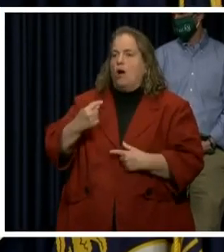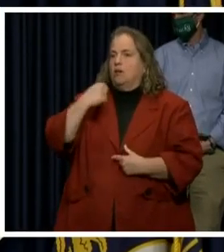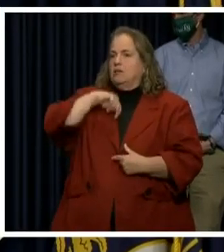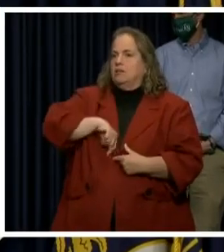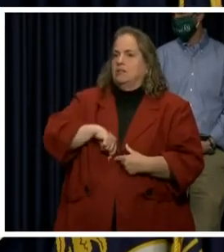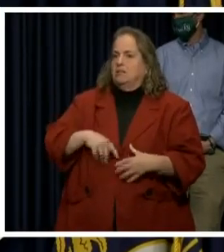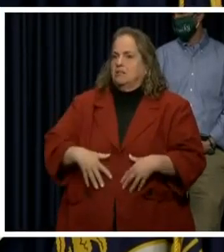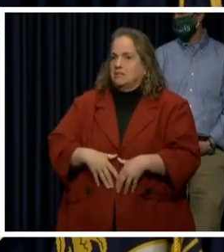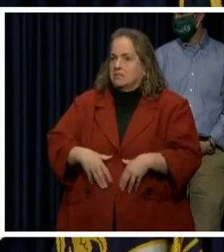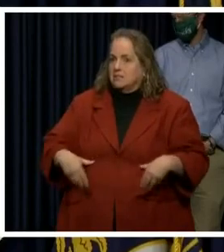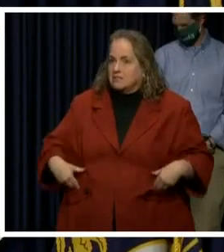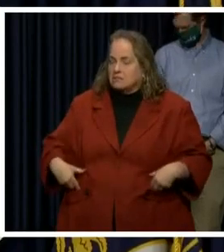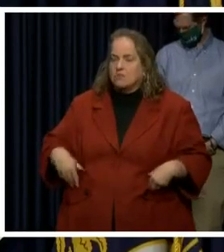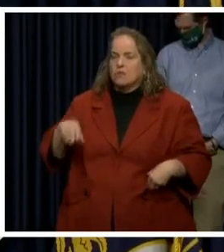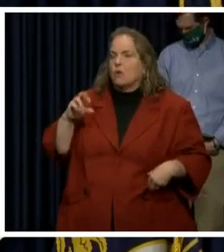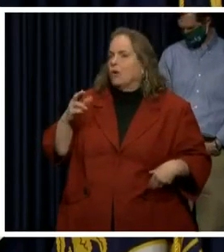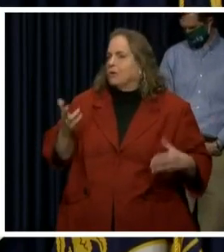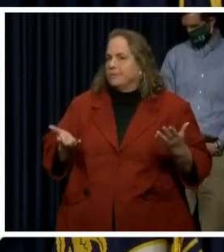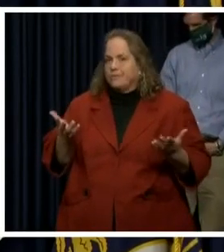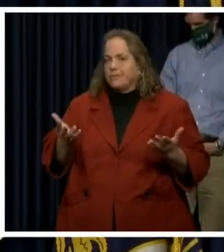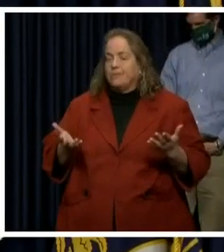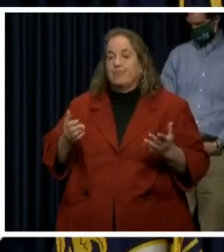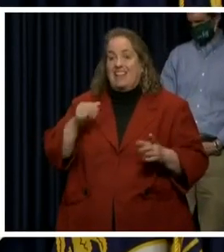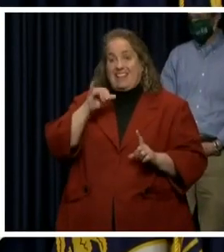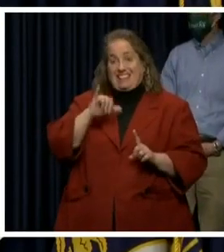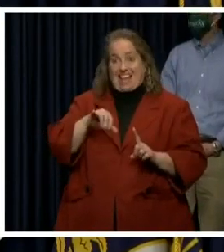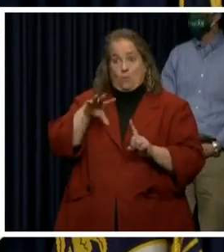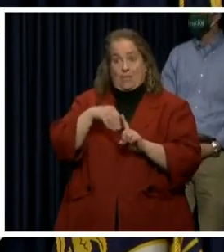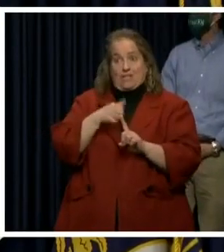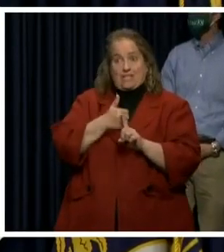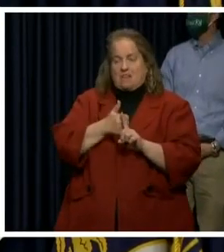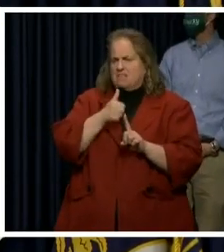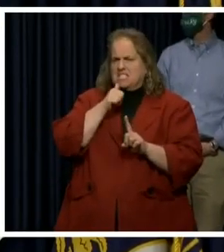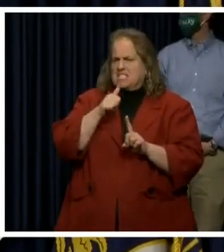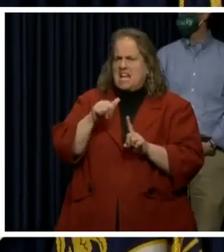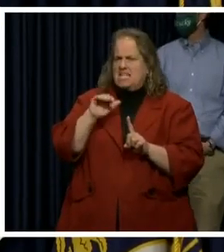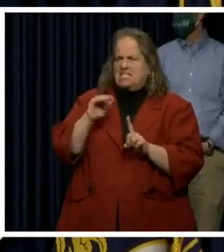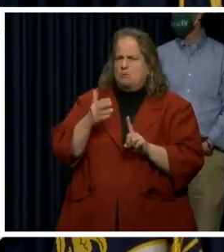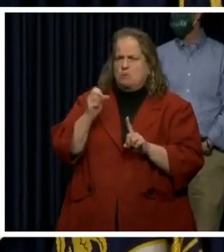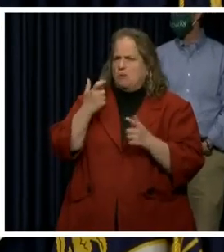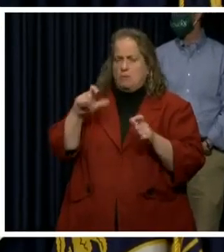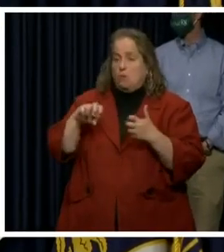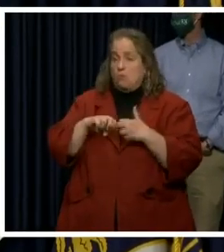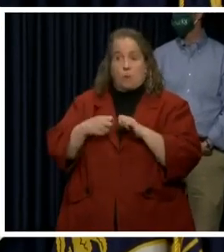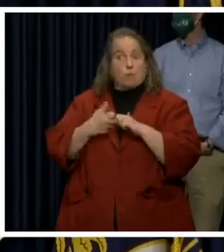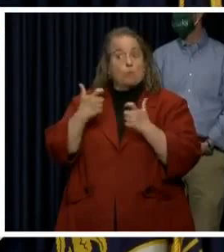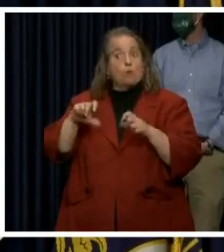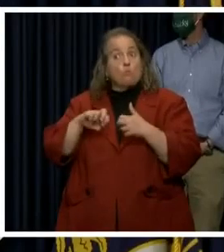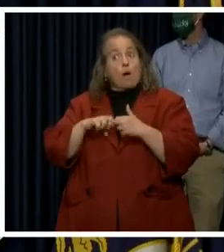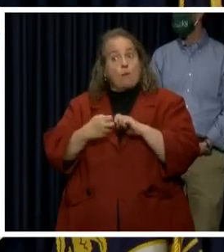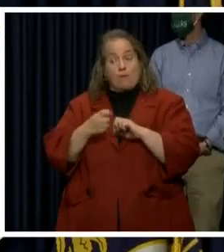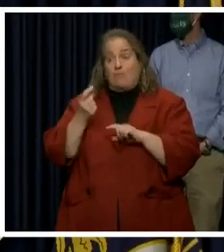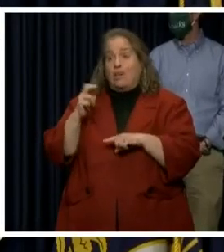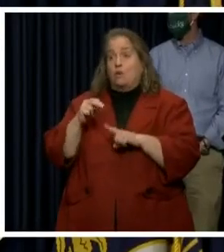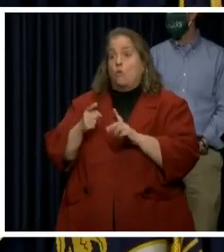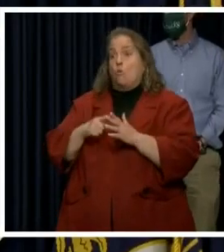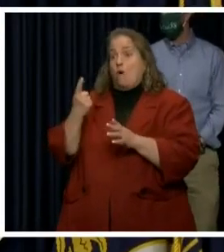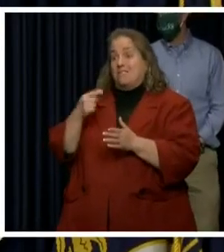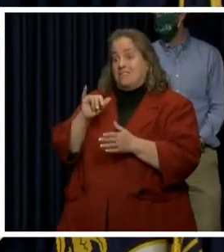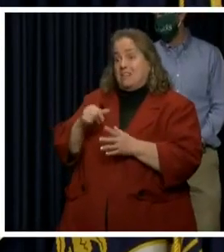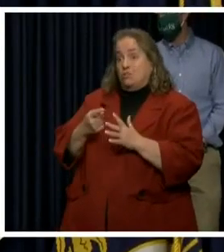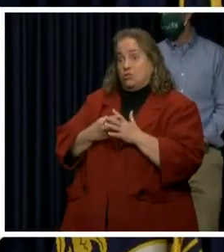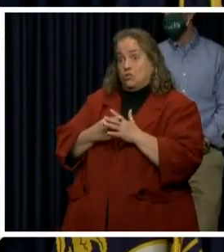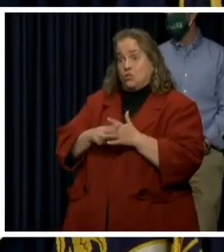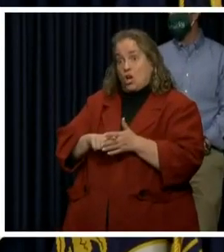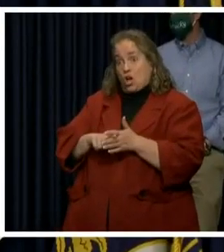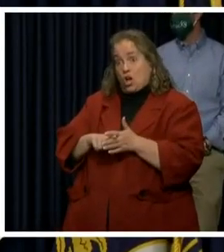gastrointestinal system more powerfully. That in and of itself doesn't seem to be the big problem. The problem is then once that starts,